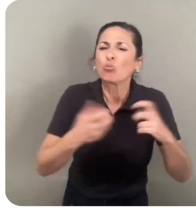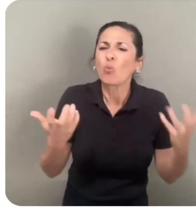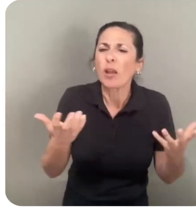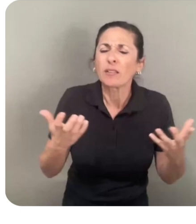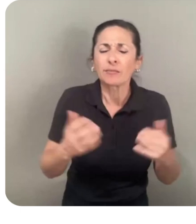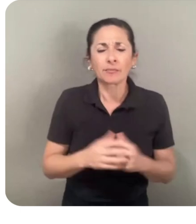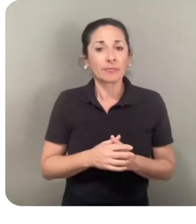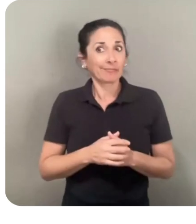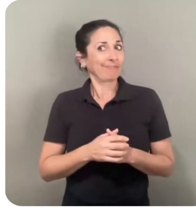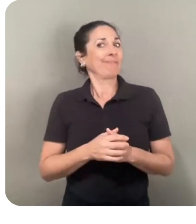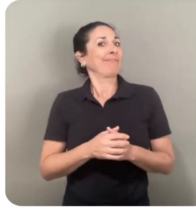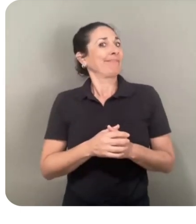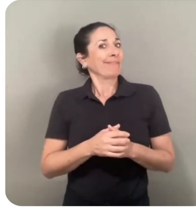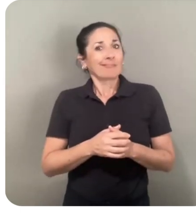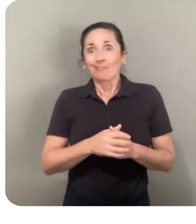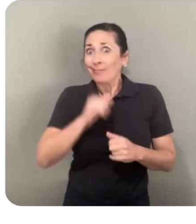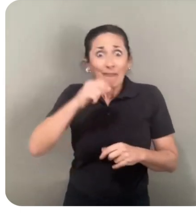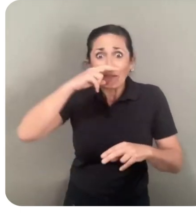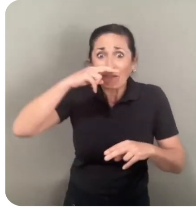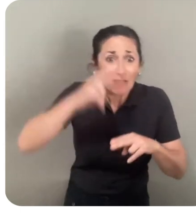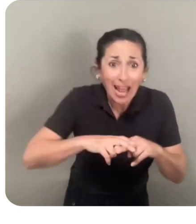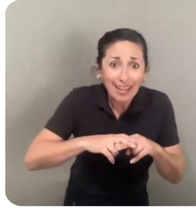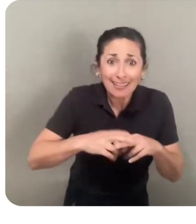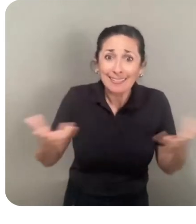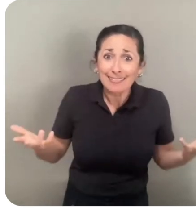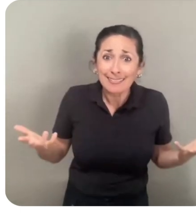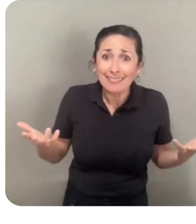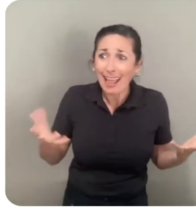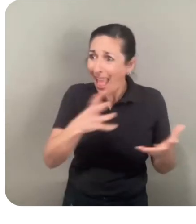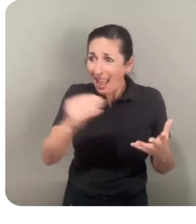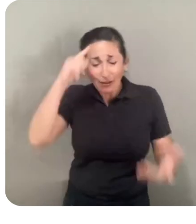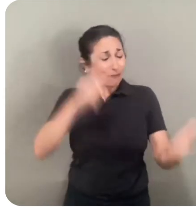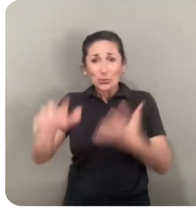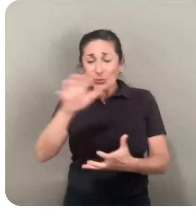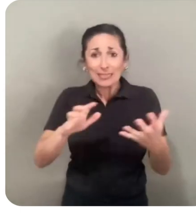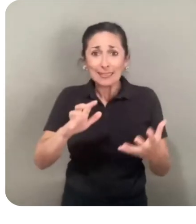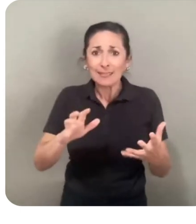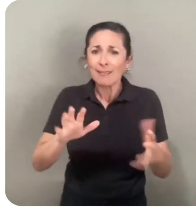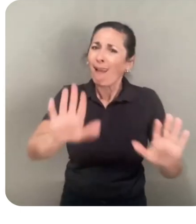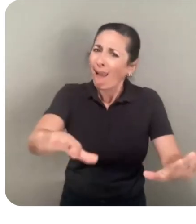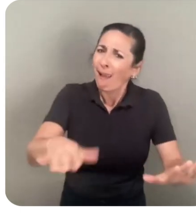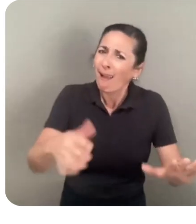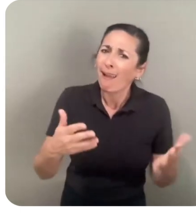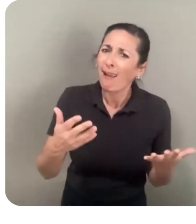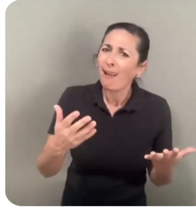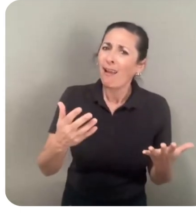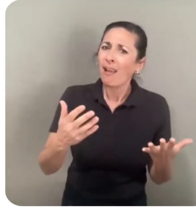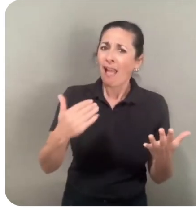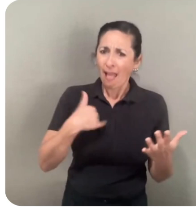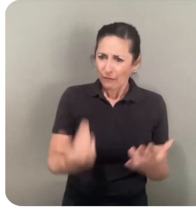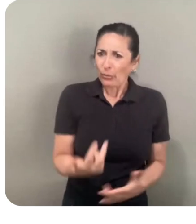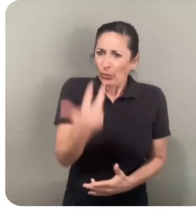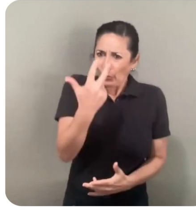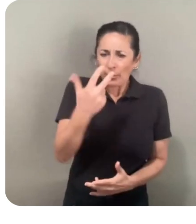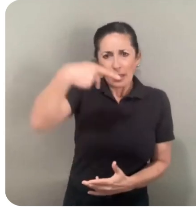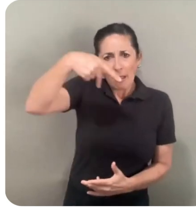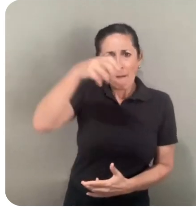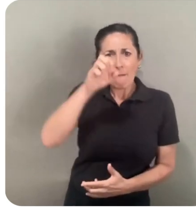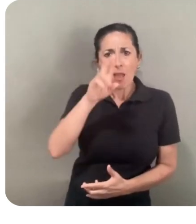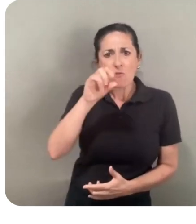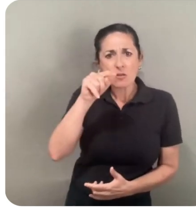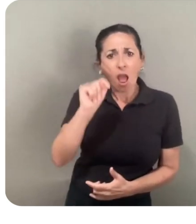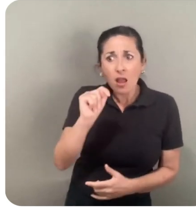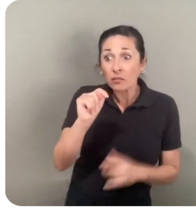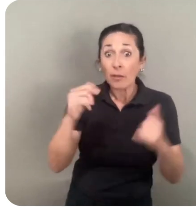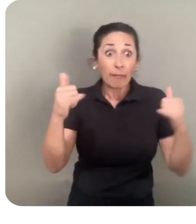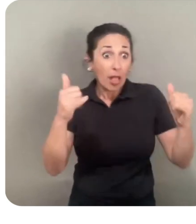Well, it wasn't fun, and it was confusing. And furthermore, because there are 3 Peridots, players